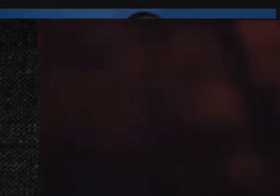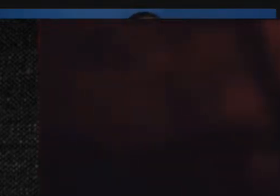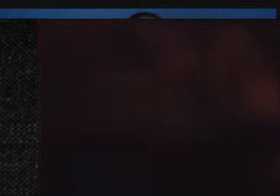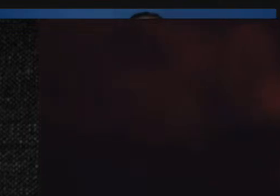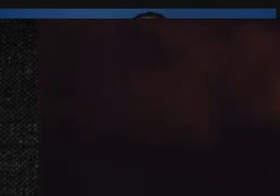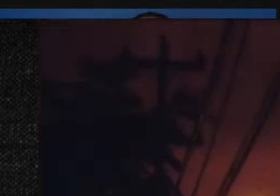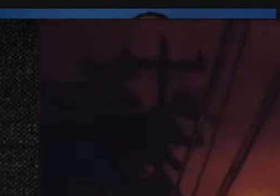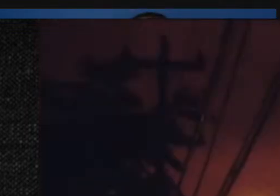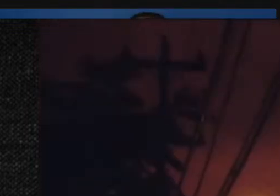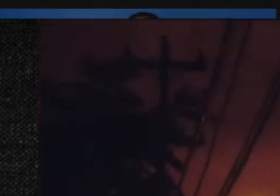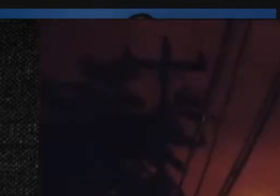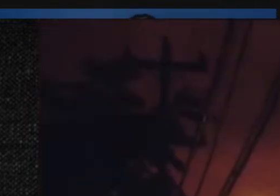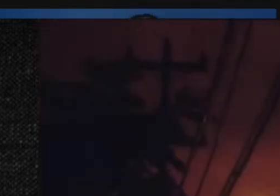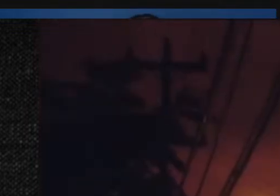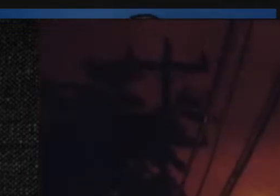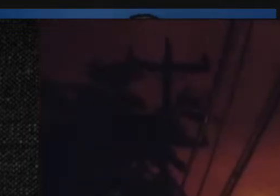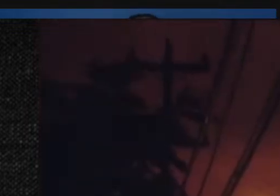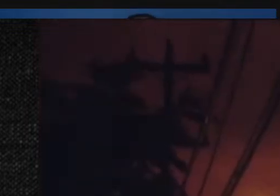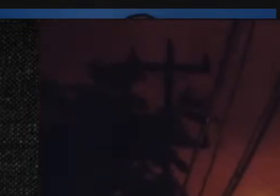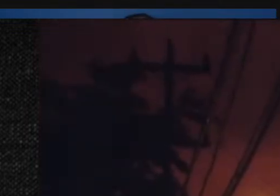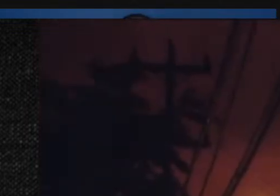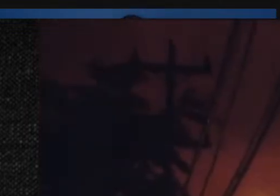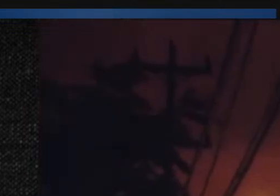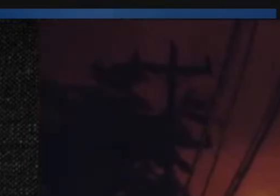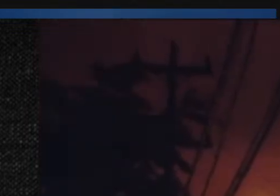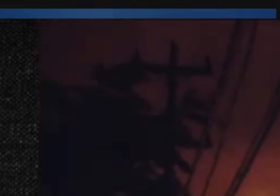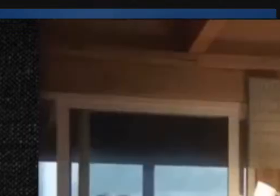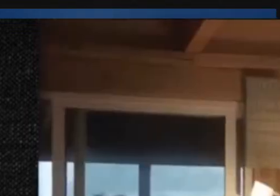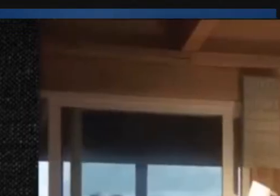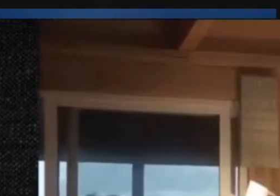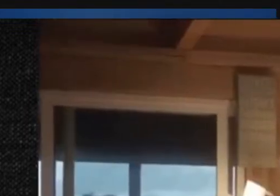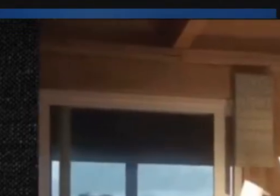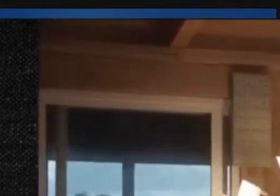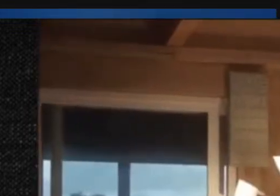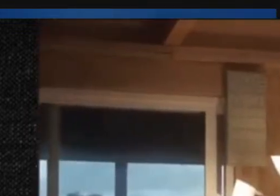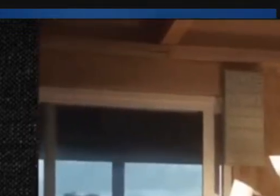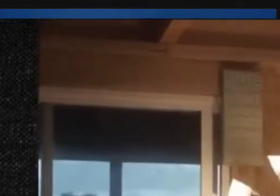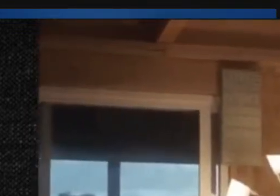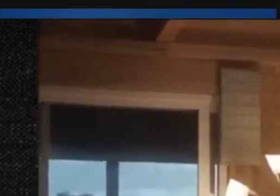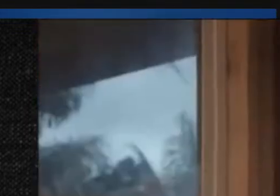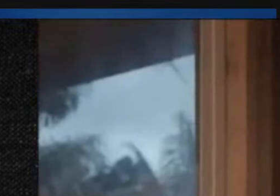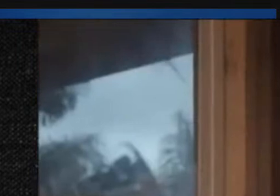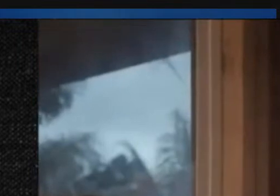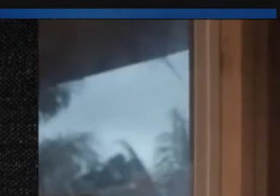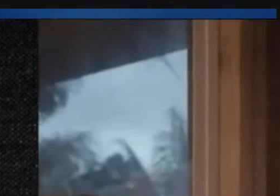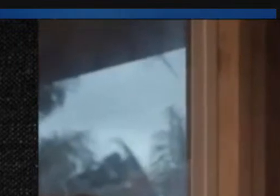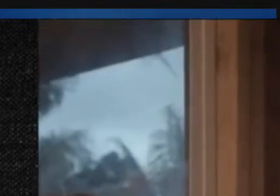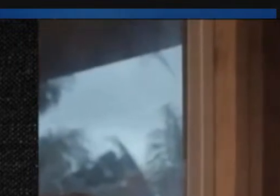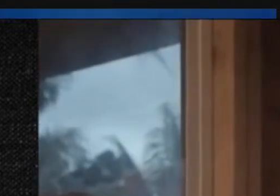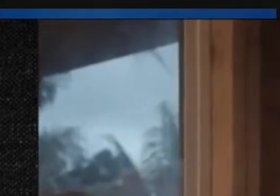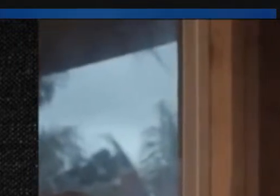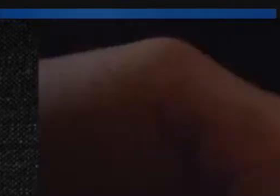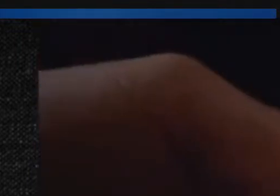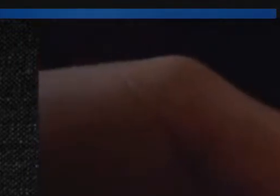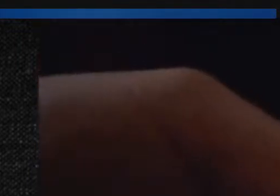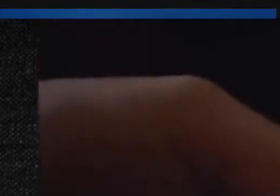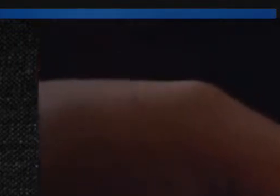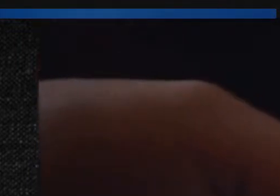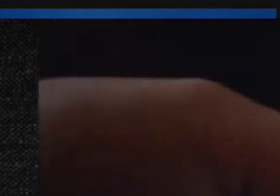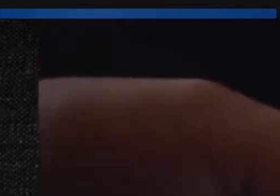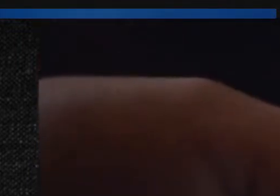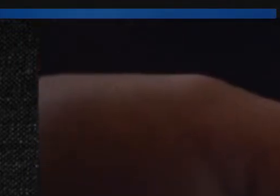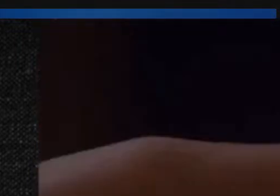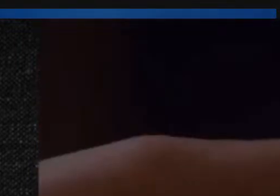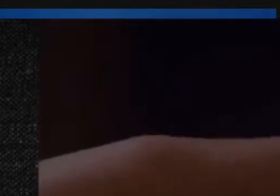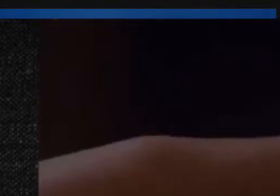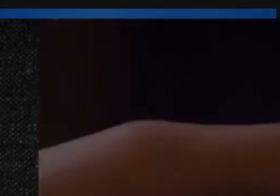neighborhood. Thousands of people were evacuated from their homes. I started the Hawaii Tracker Facebook group to help people understand what's going on and